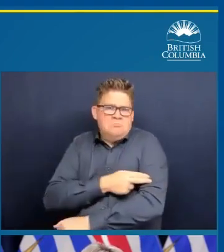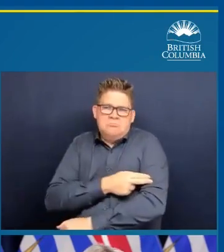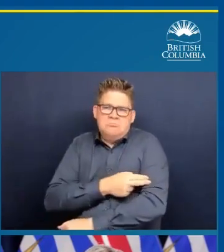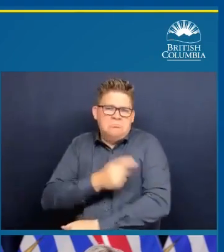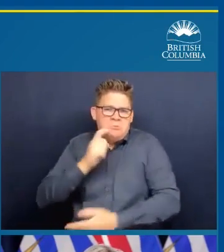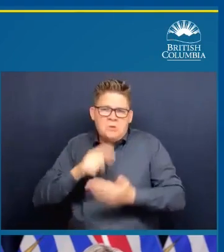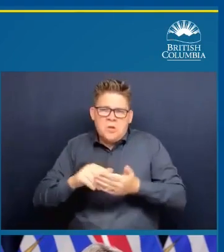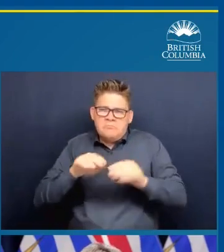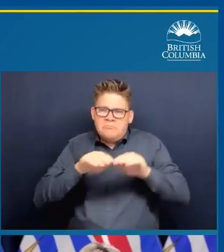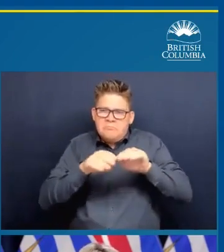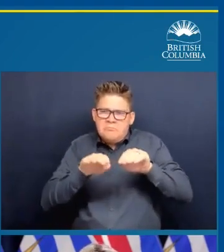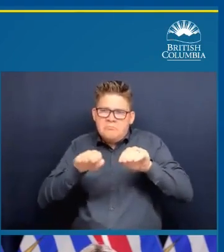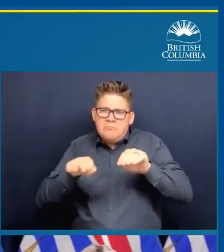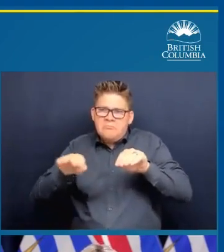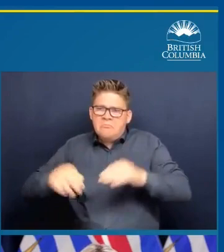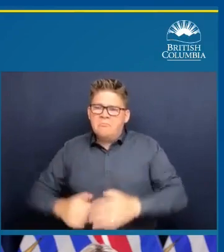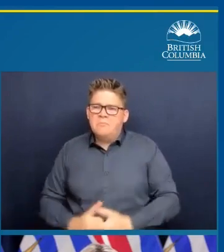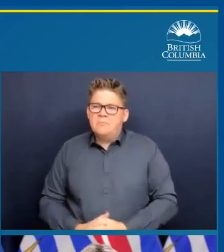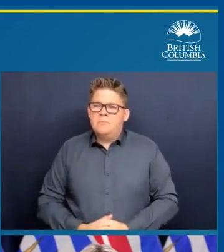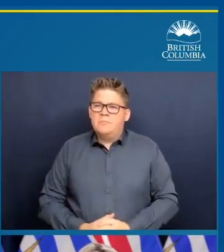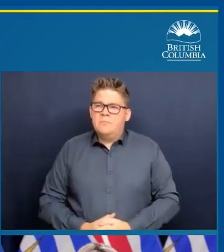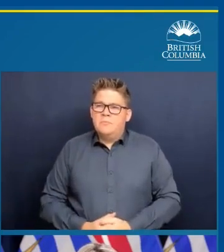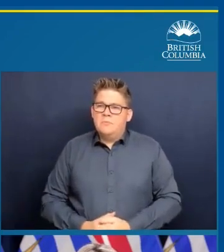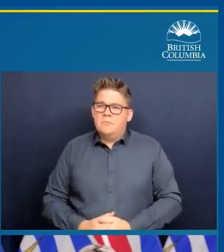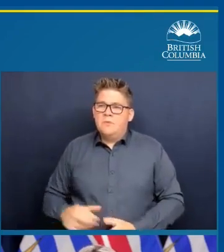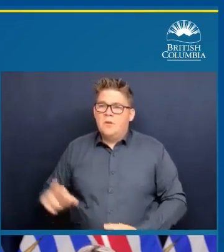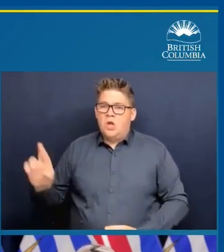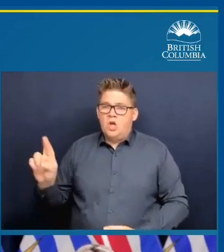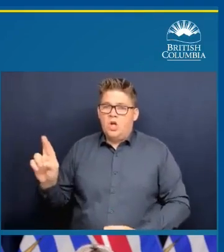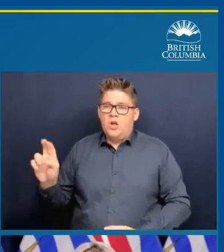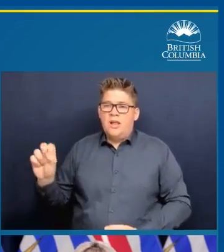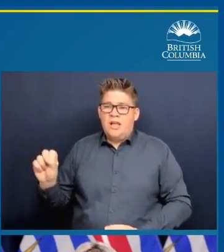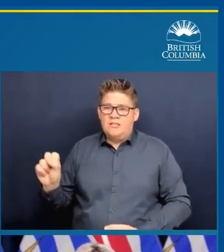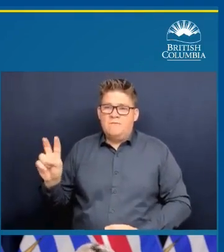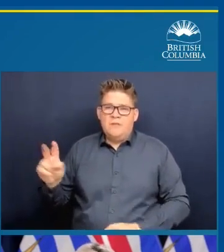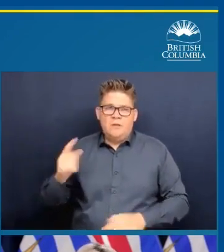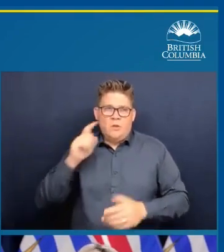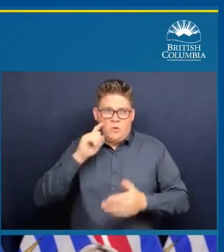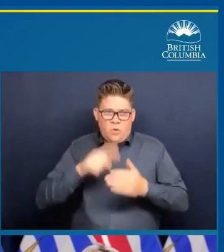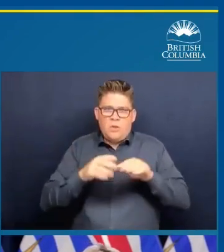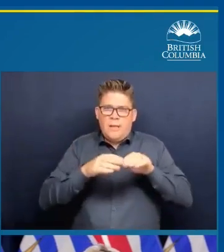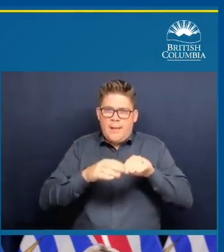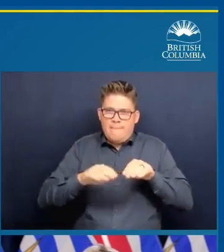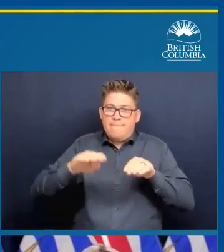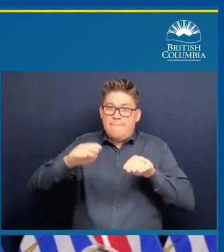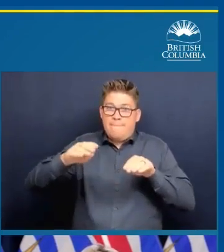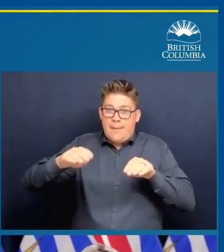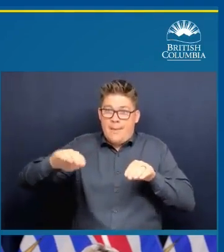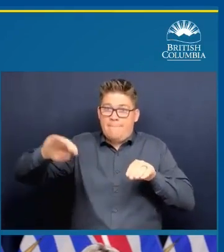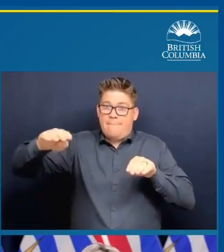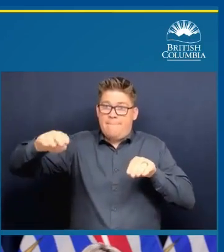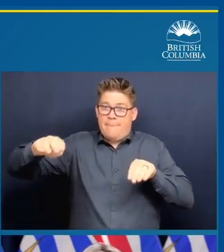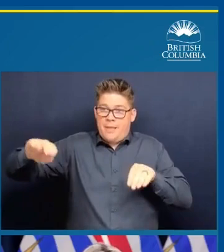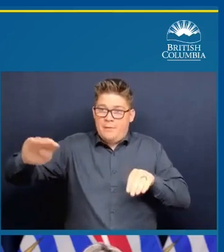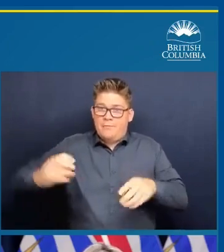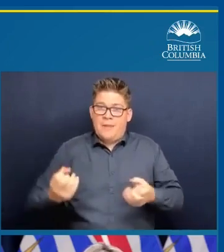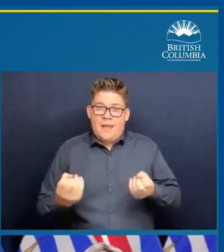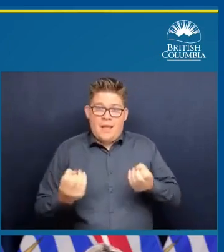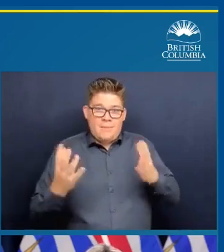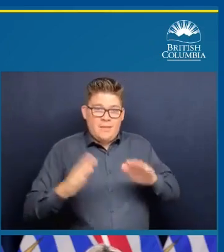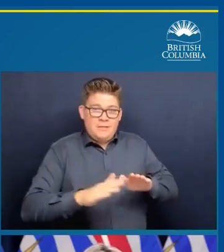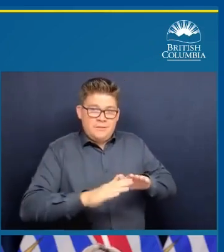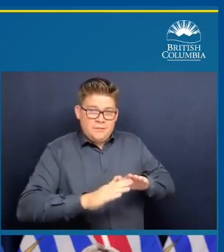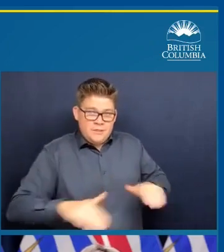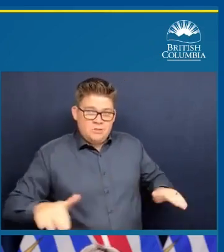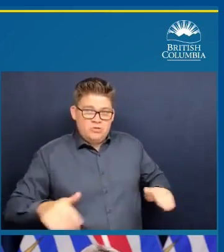RSV is increasing, and the percent positivity of the test is increasing. The number of children requiring the test has increased